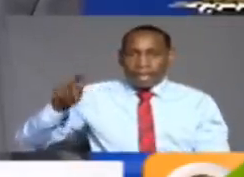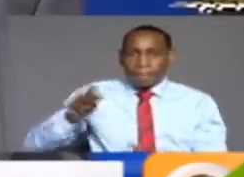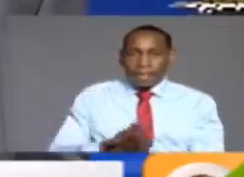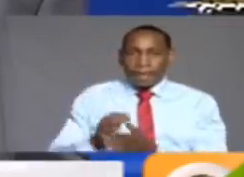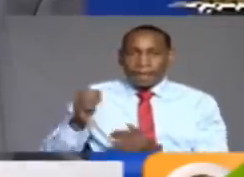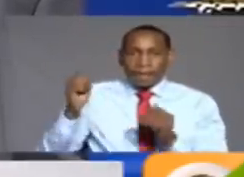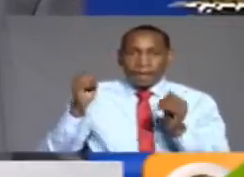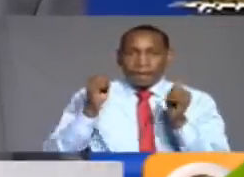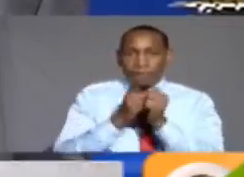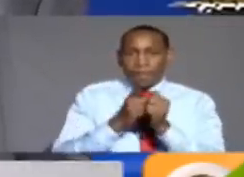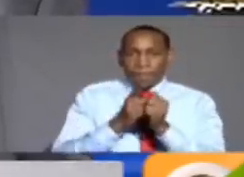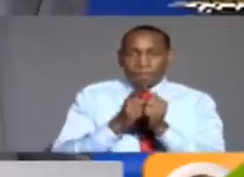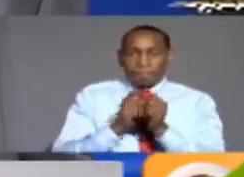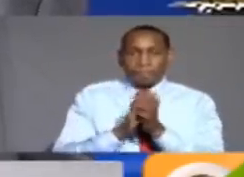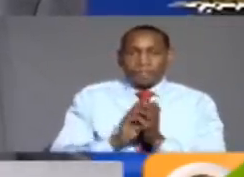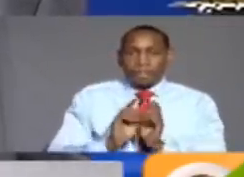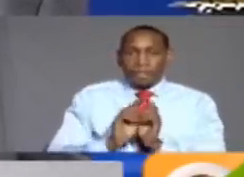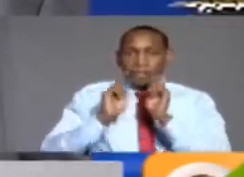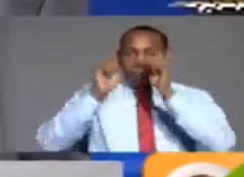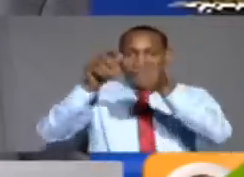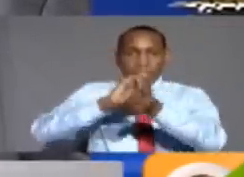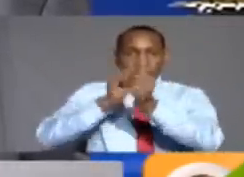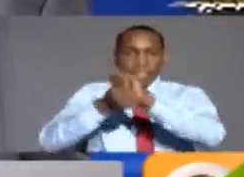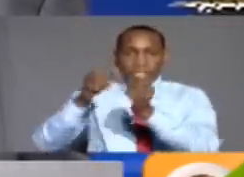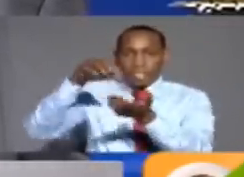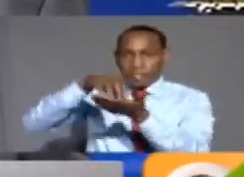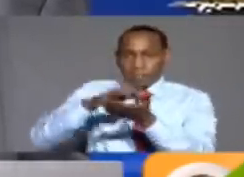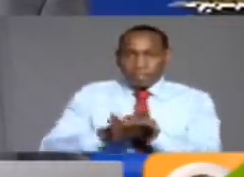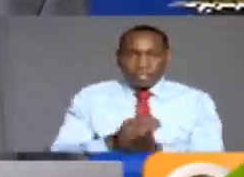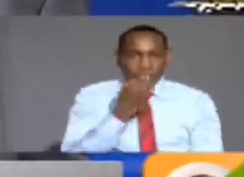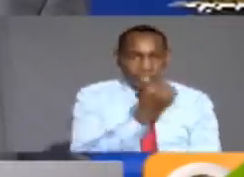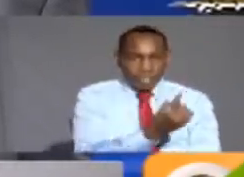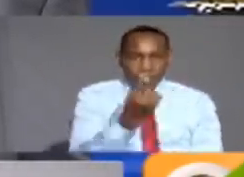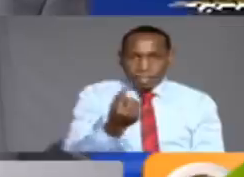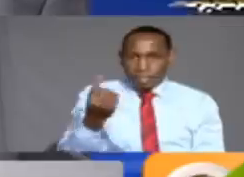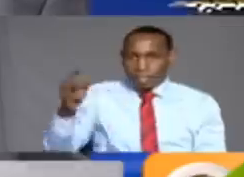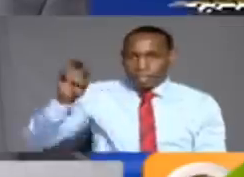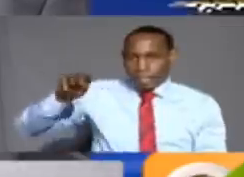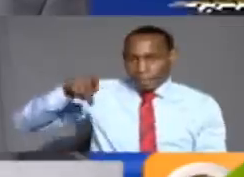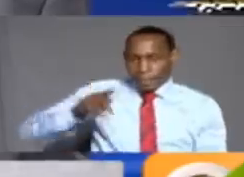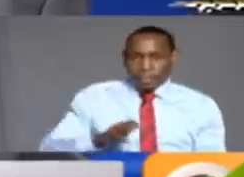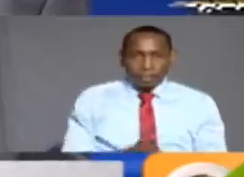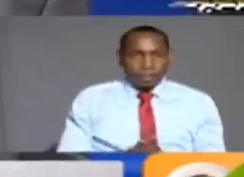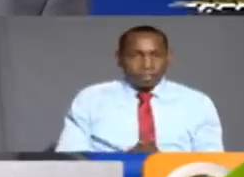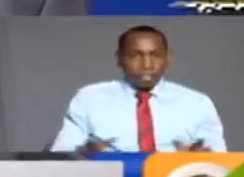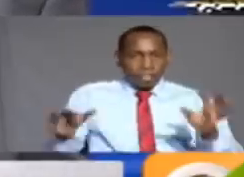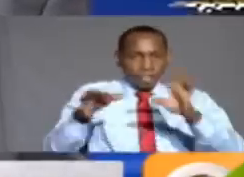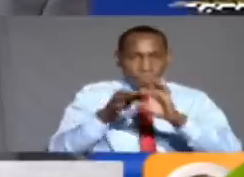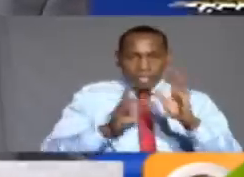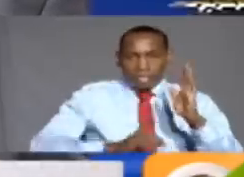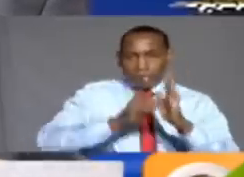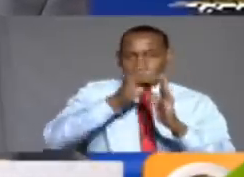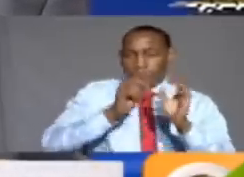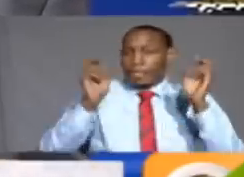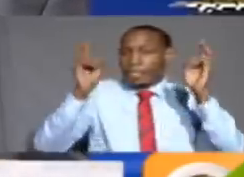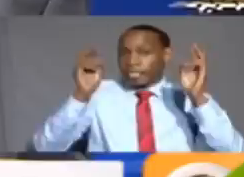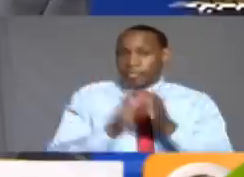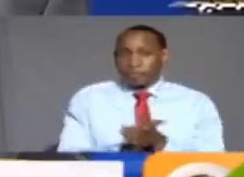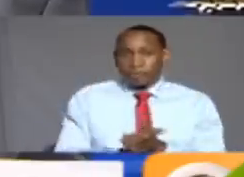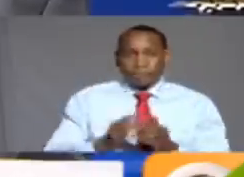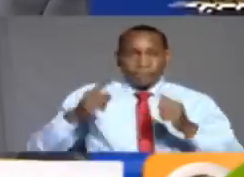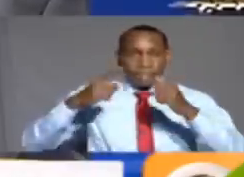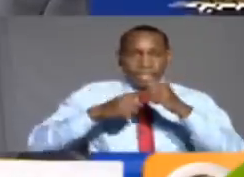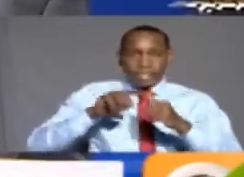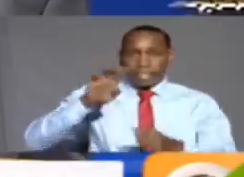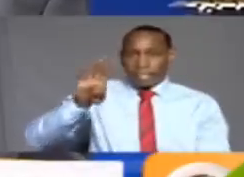my road to Damascus. Mm-hmm. And in that meeting, every member of parliament, and I was the one coordinating the development issues,